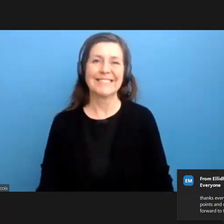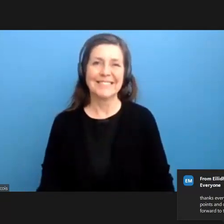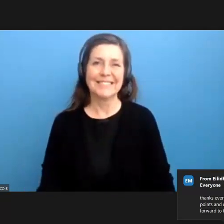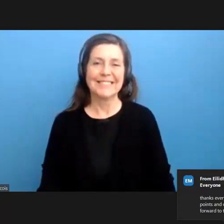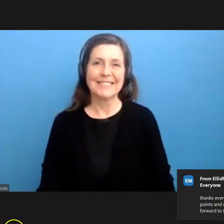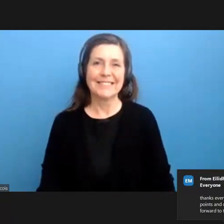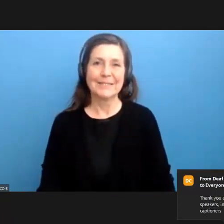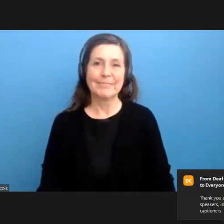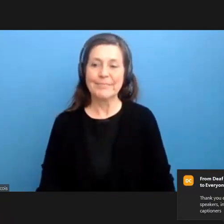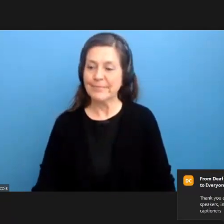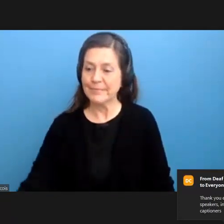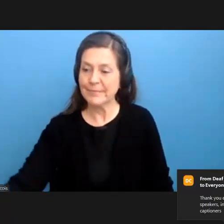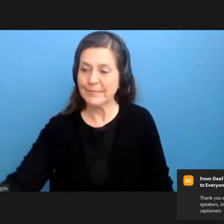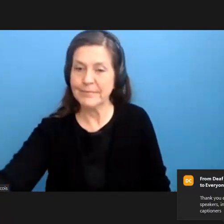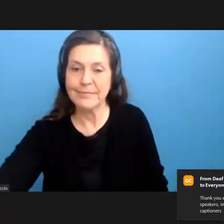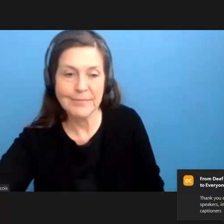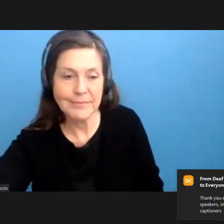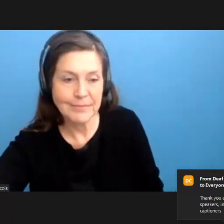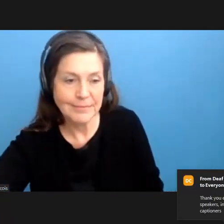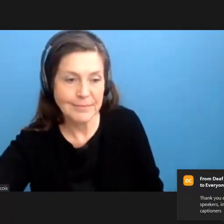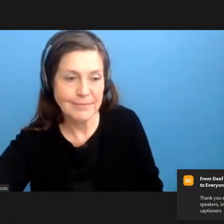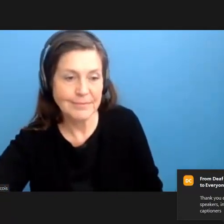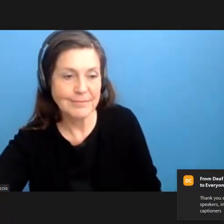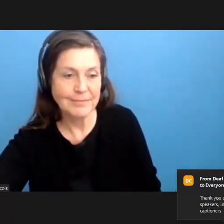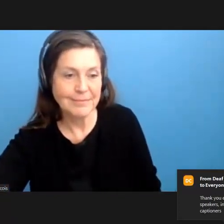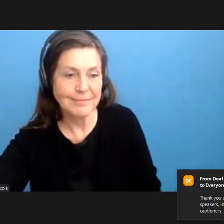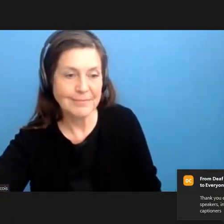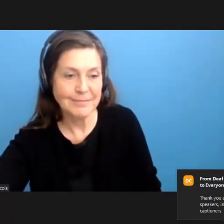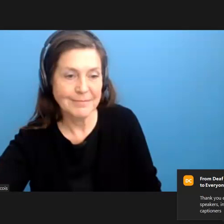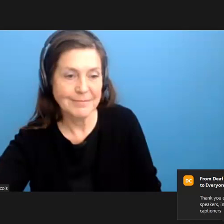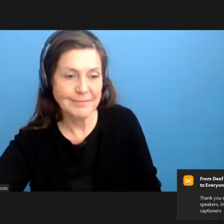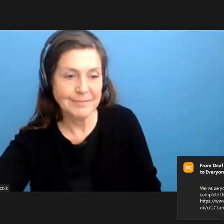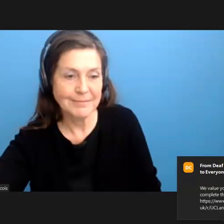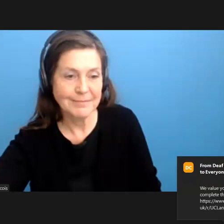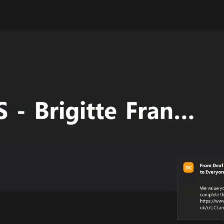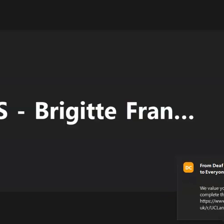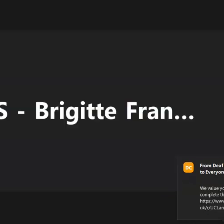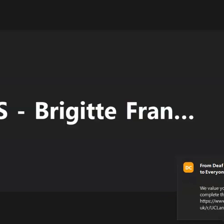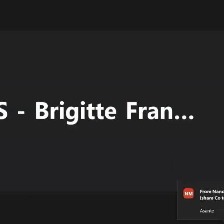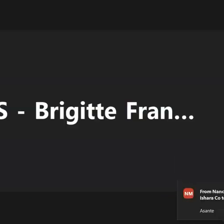Yeah.